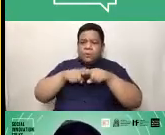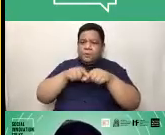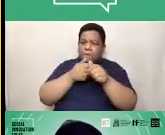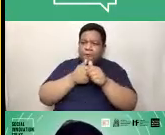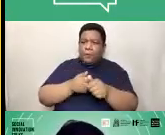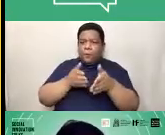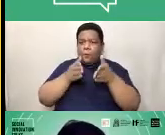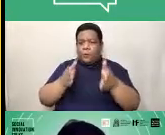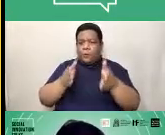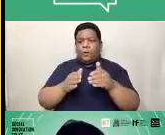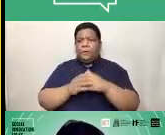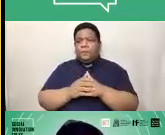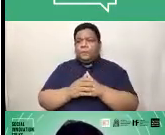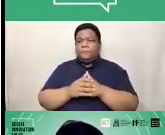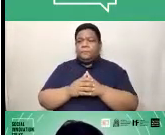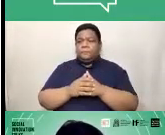move a piece along a track.